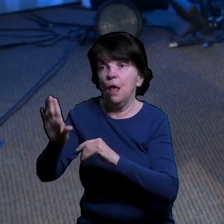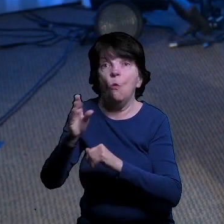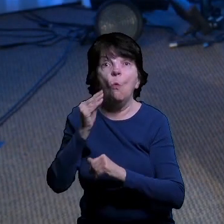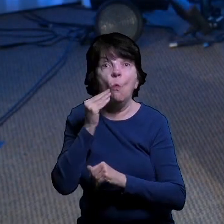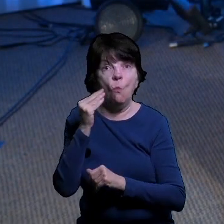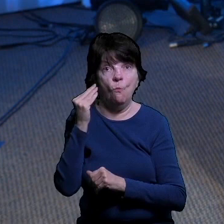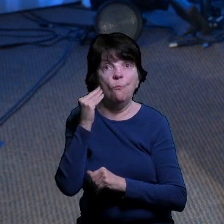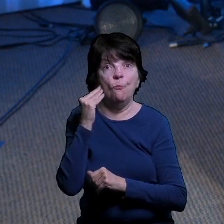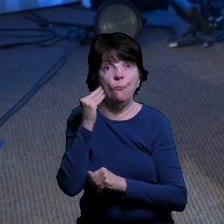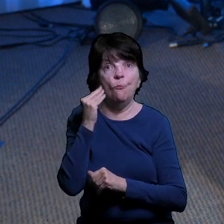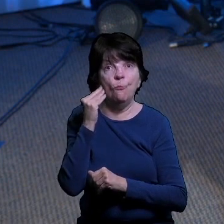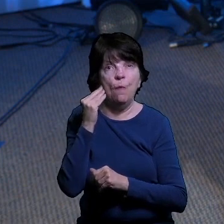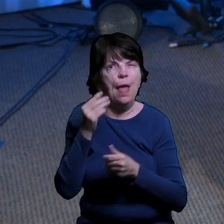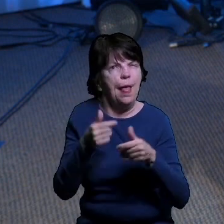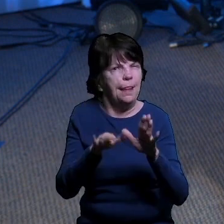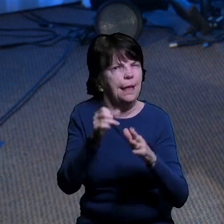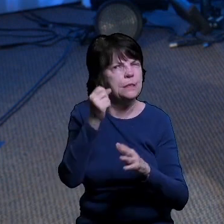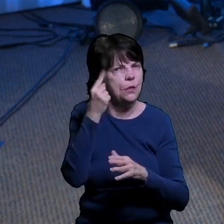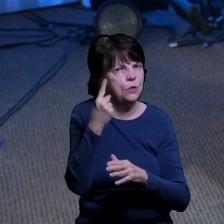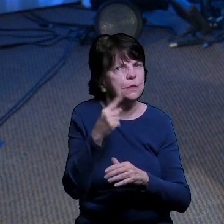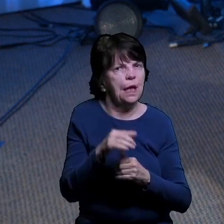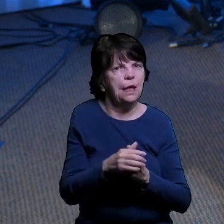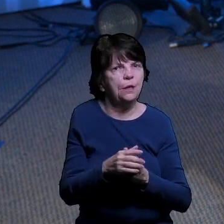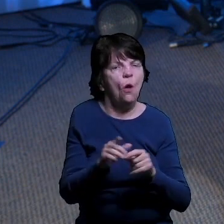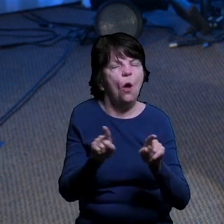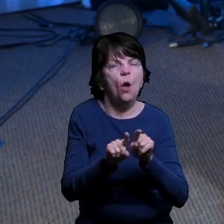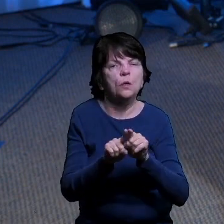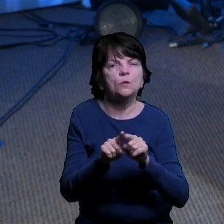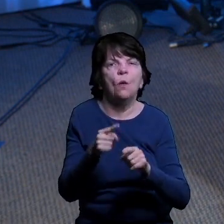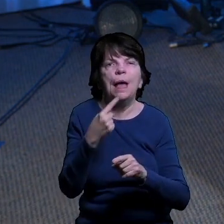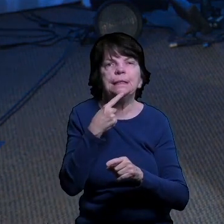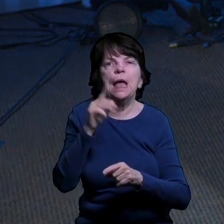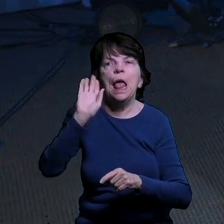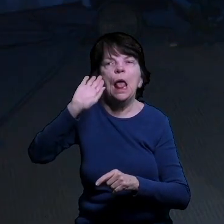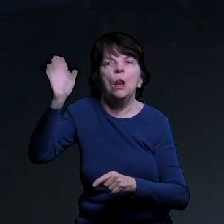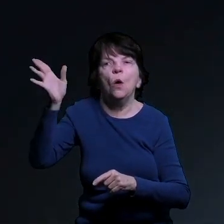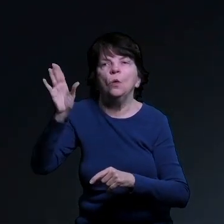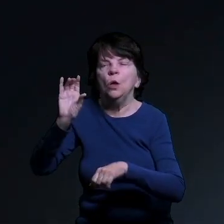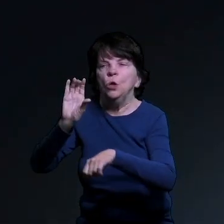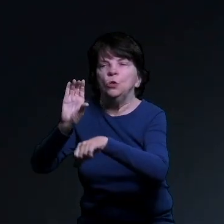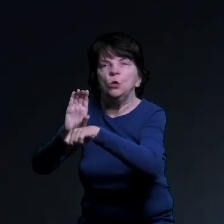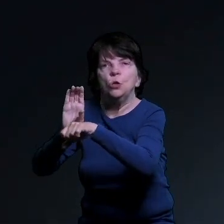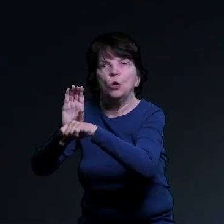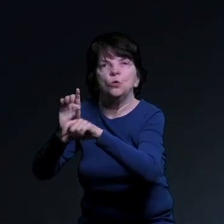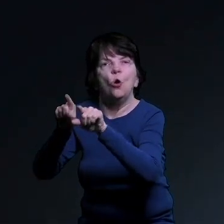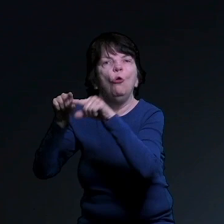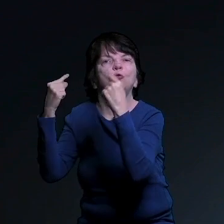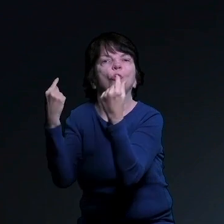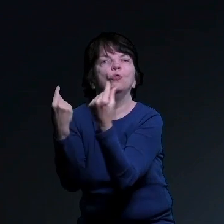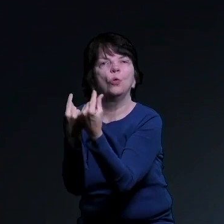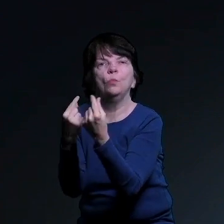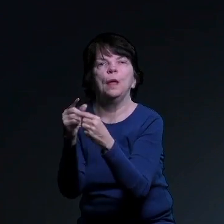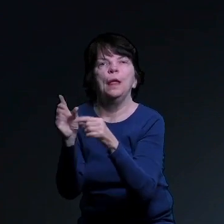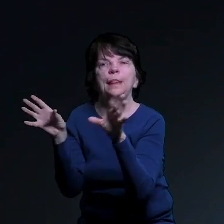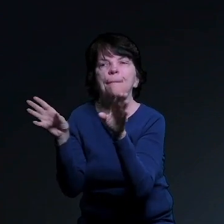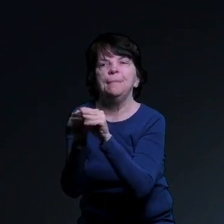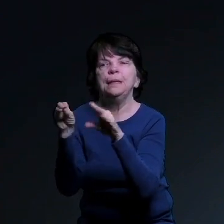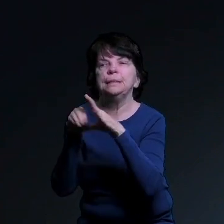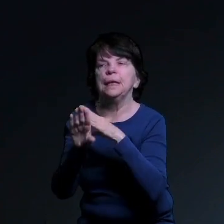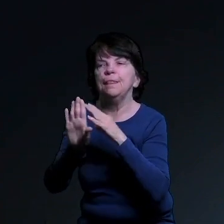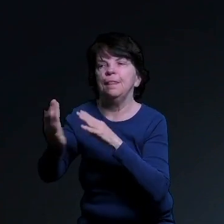make sure we get it again in that last sentence. Also, I give my greetings to the church that meets in their home, a home